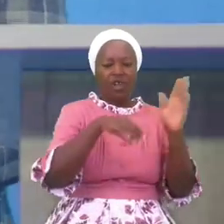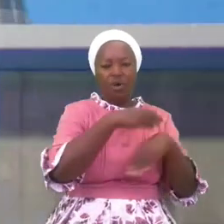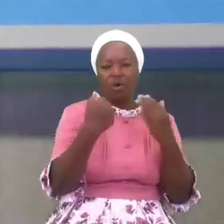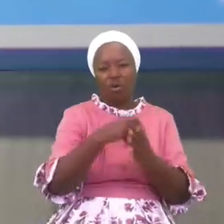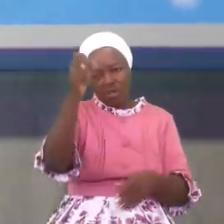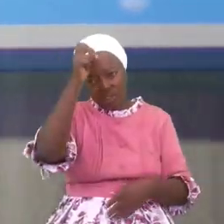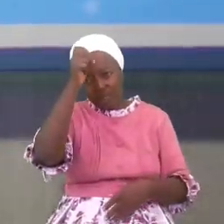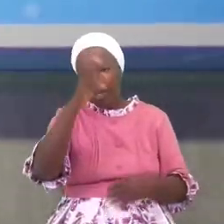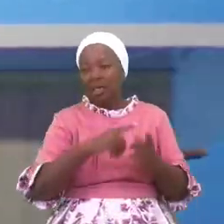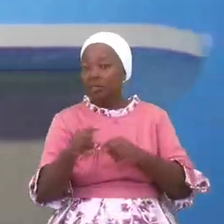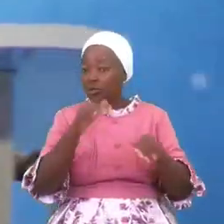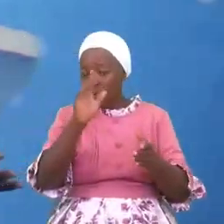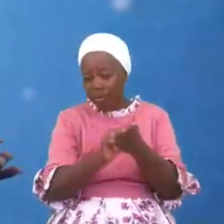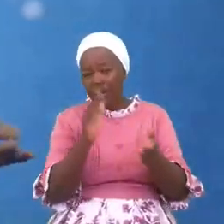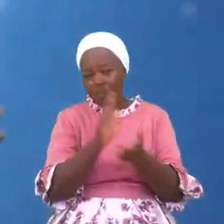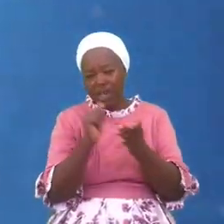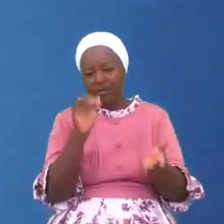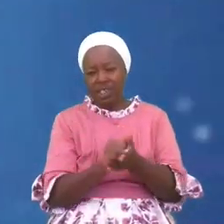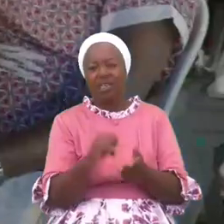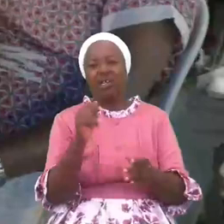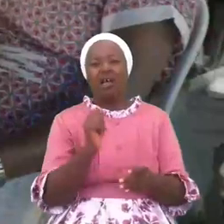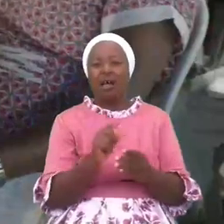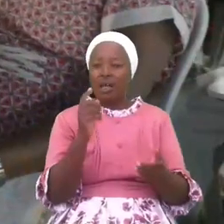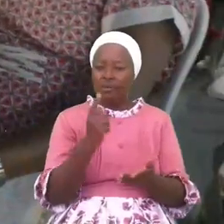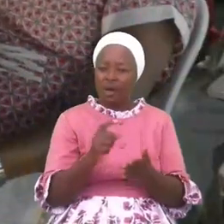will be revealed. And look at the report of Mark. Mark